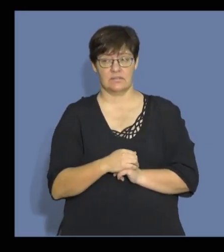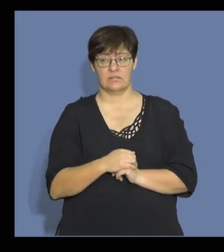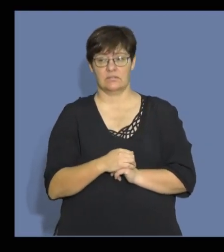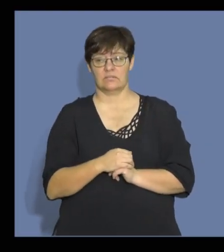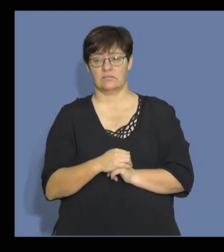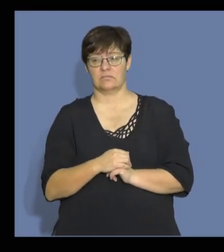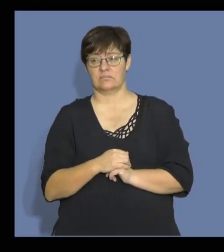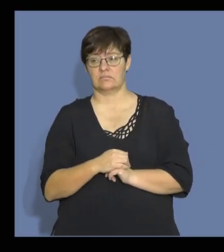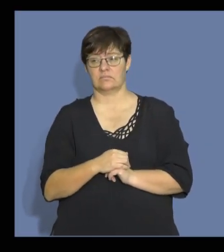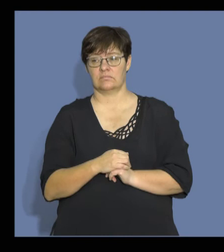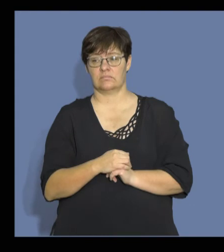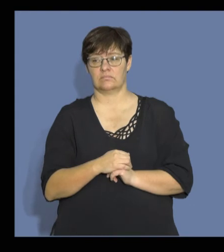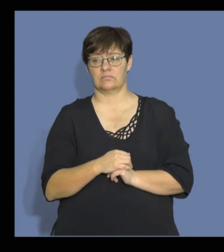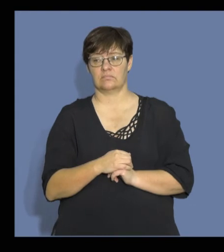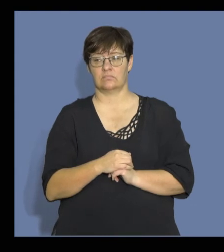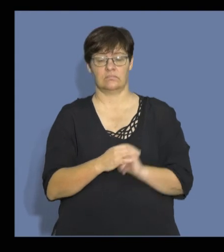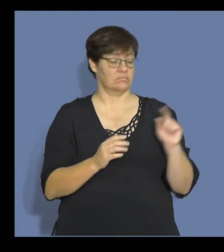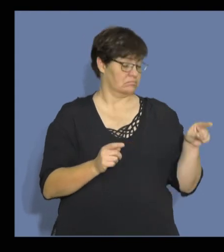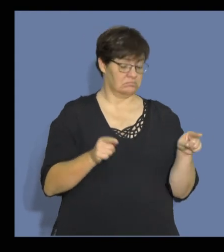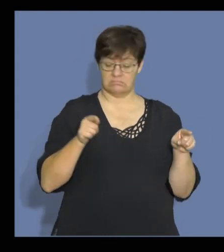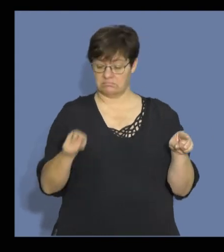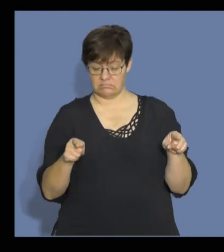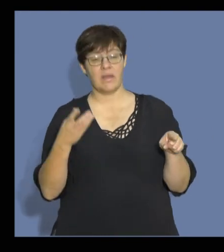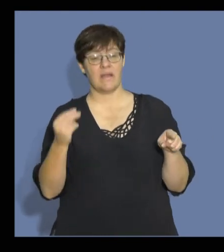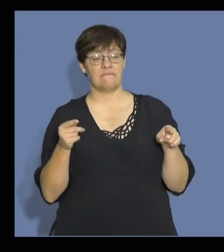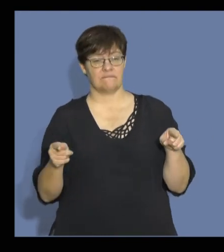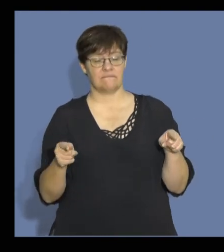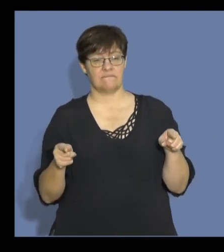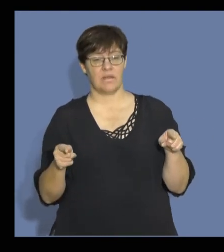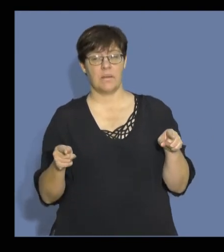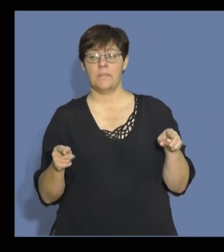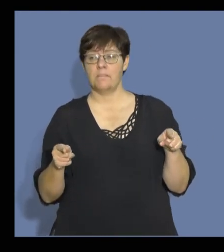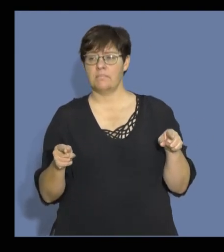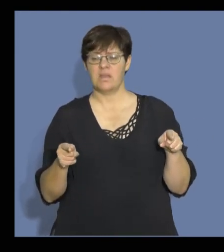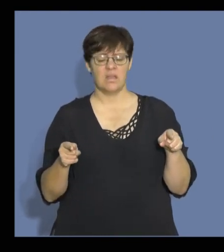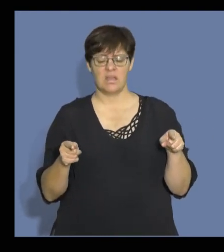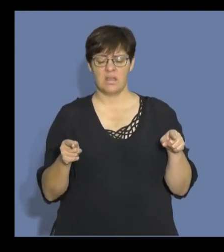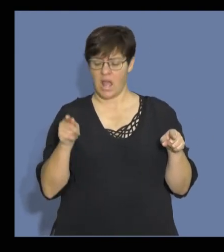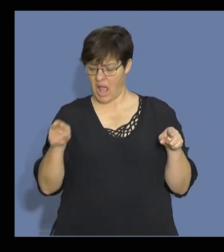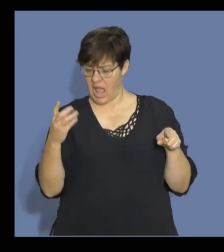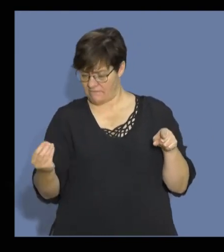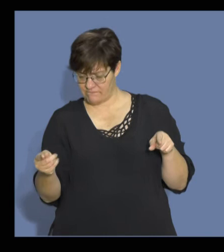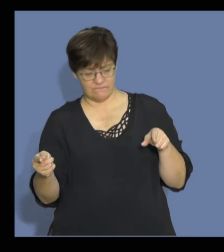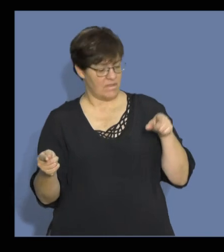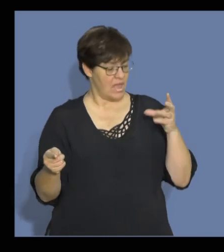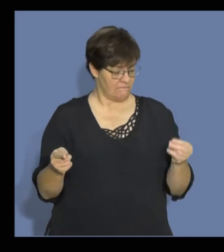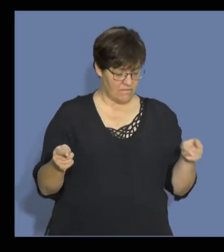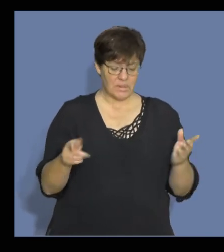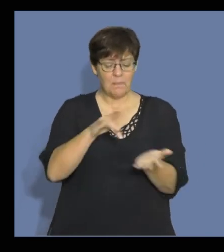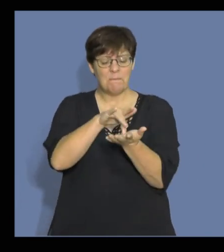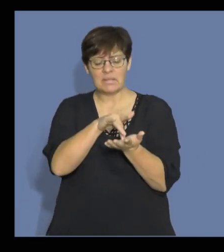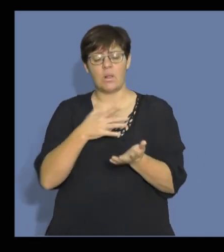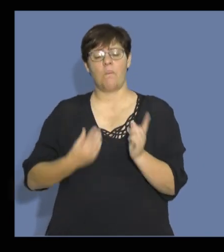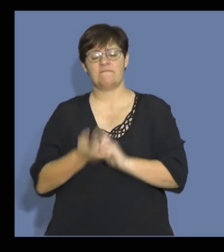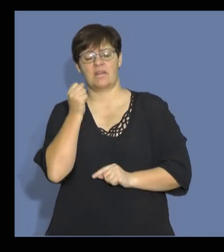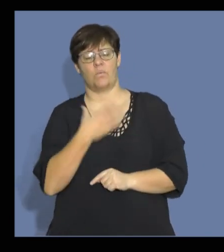had the two endpoints, and I had to go find what is this point in the middle,